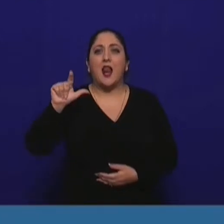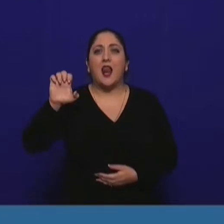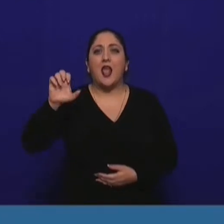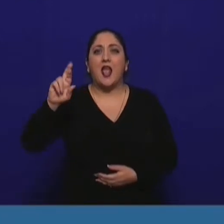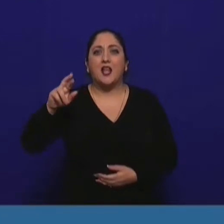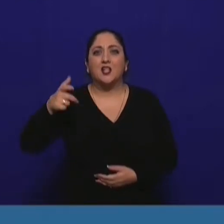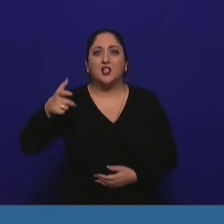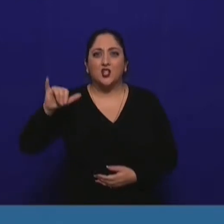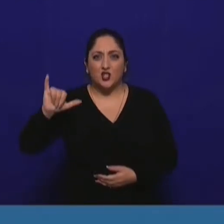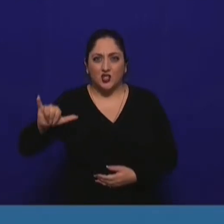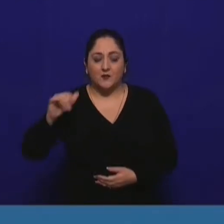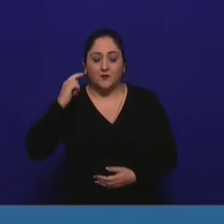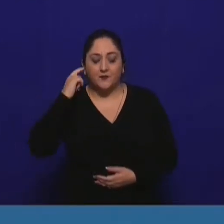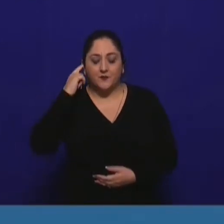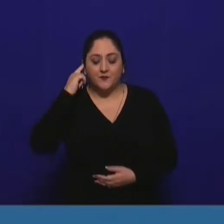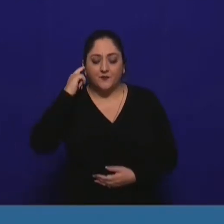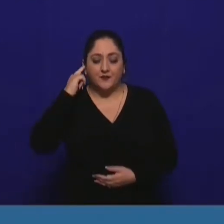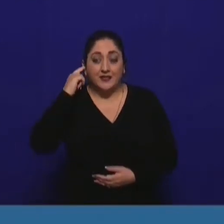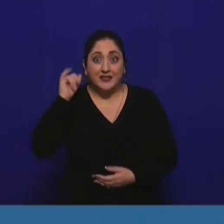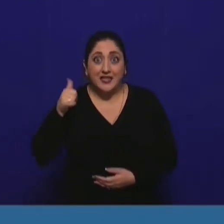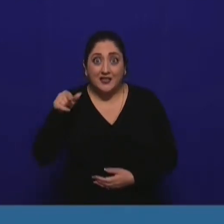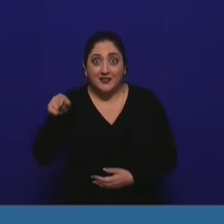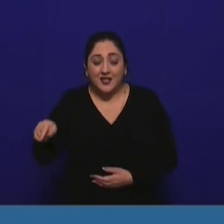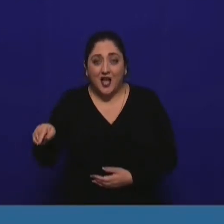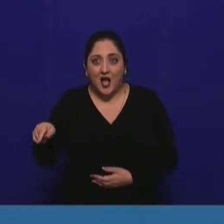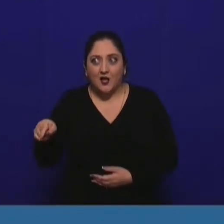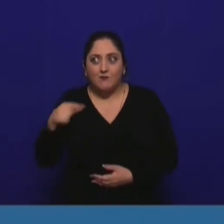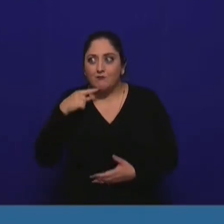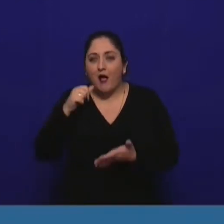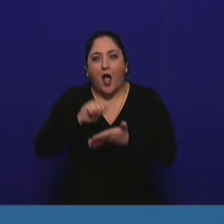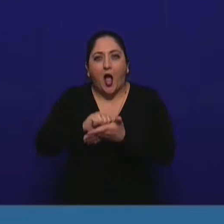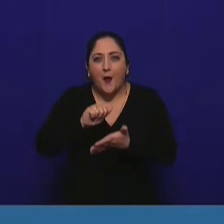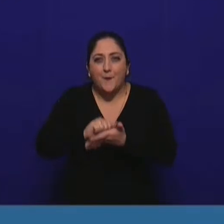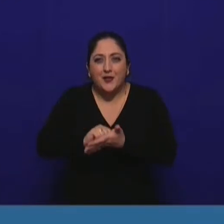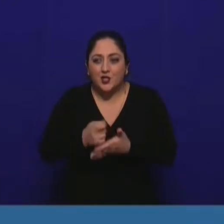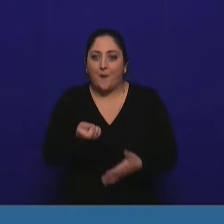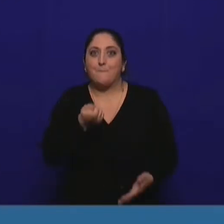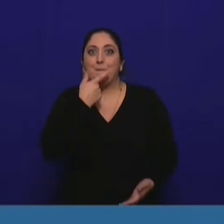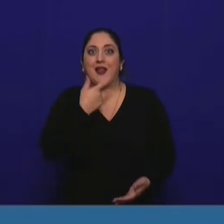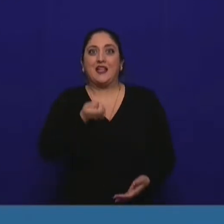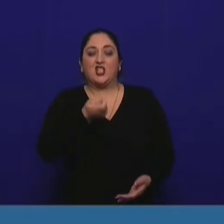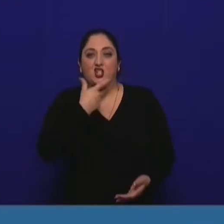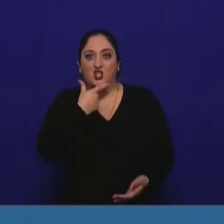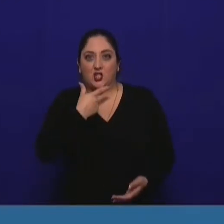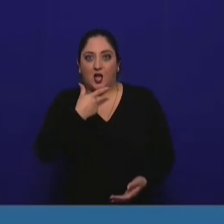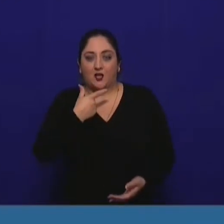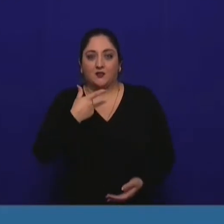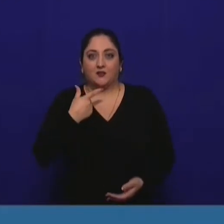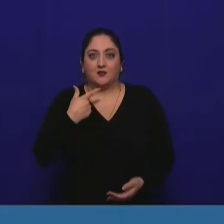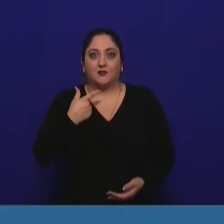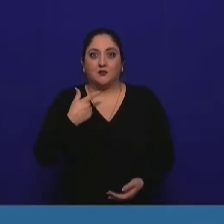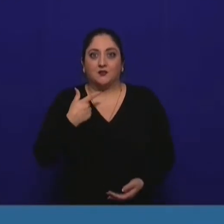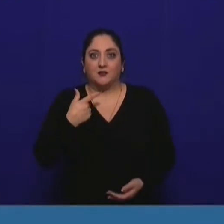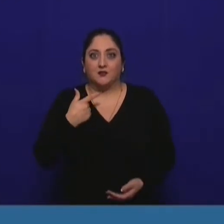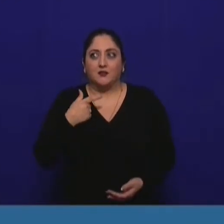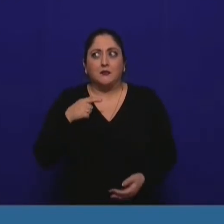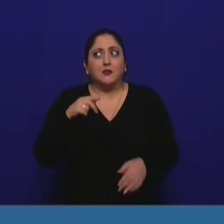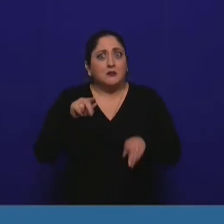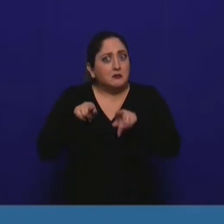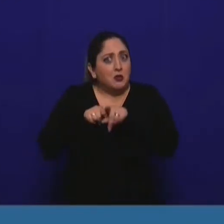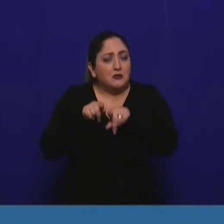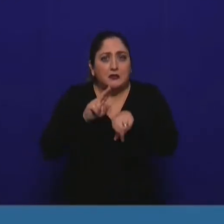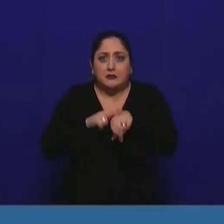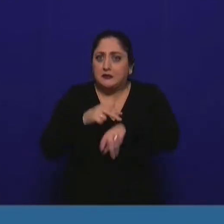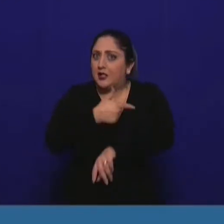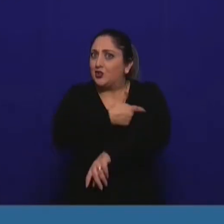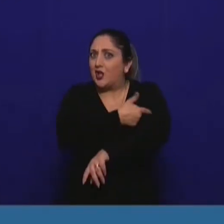għandek persuna li għandu allerġija għal xi ħaġa, jekk huwa allerġiku għal penicillin din mhix kontraindikazzjoni li inti tieħu tilqima